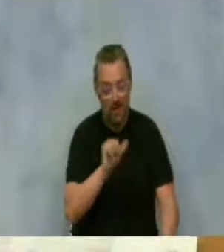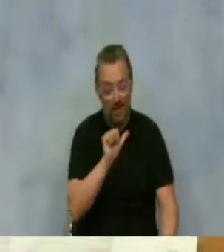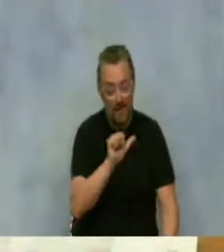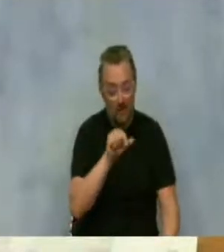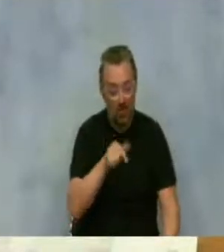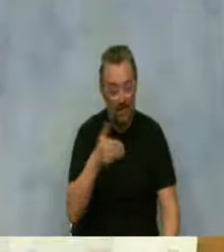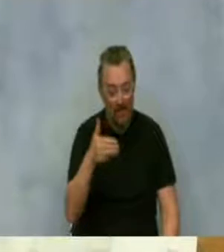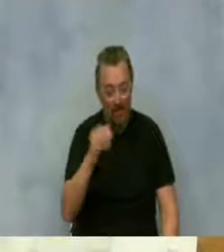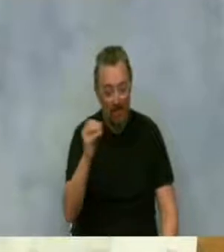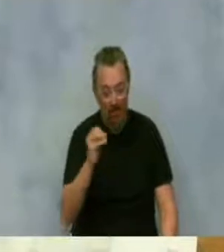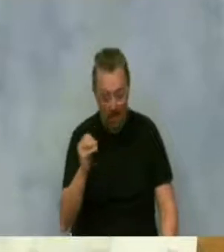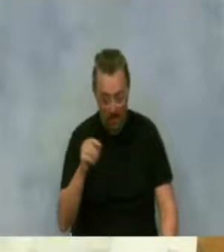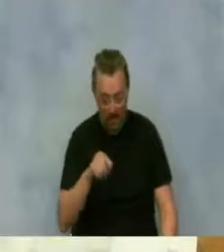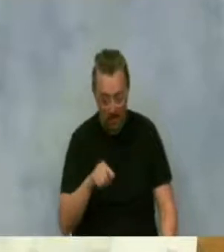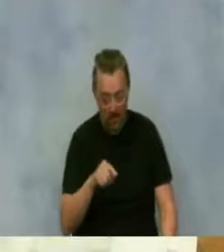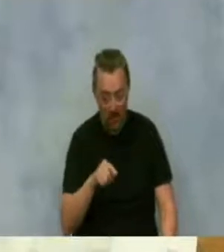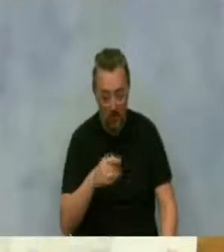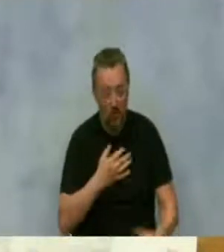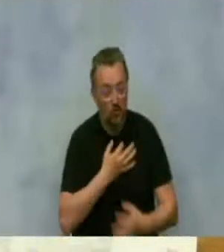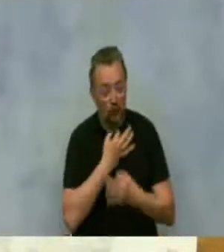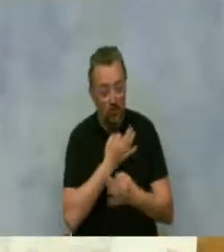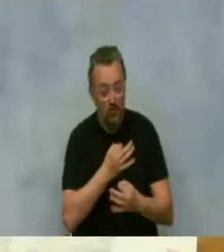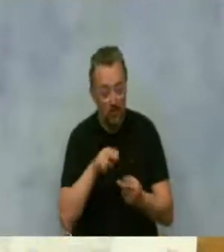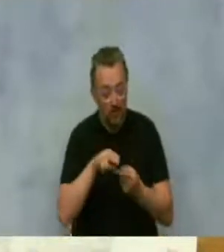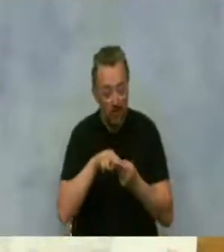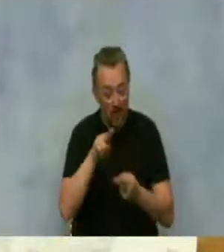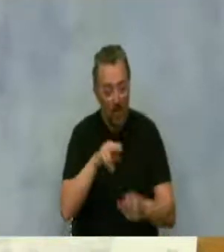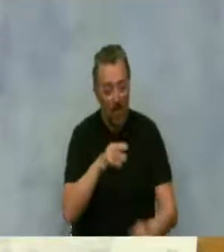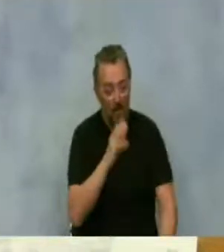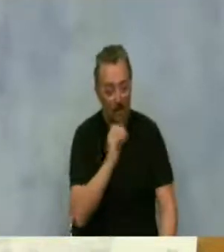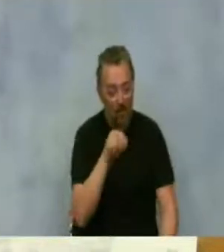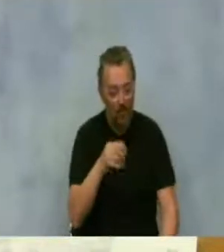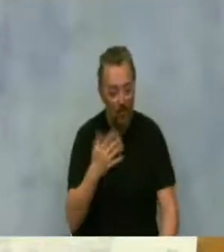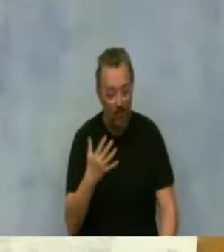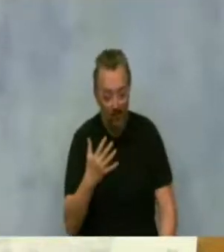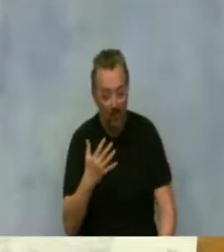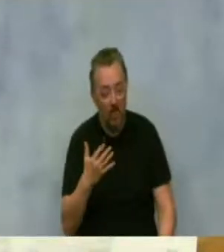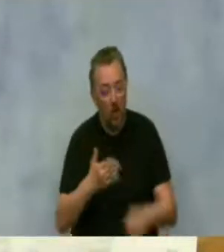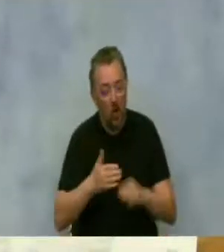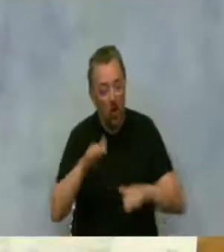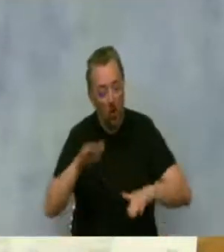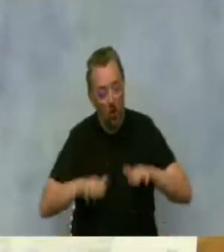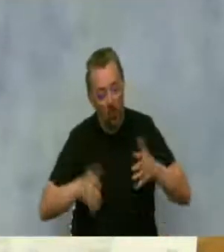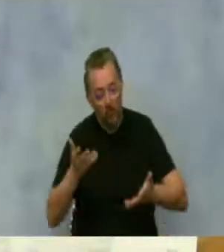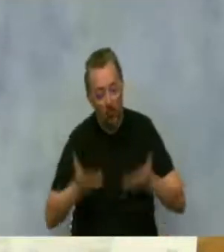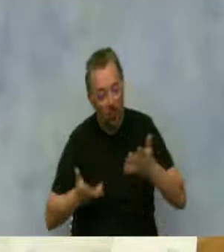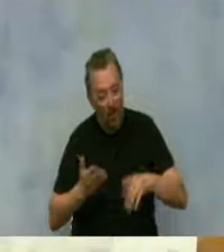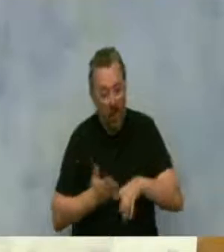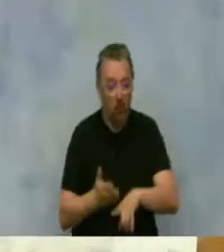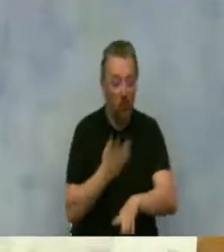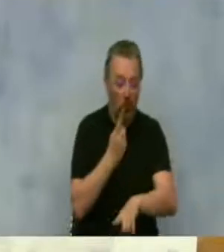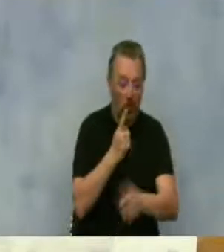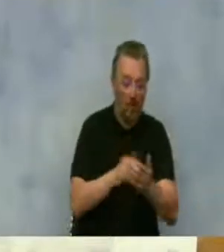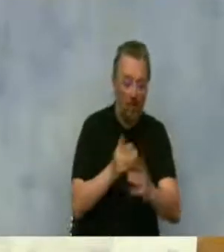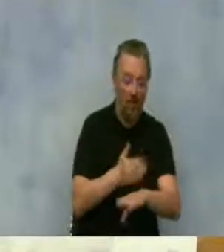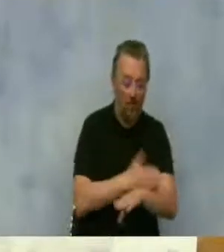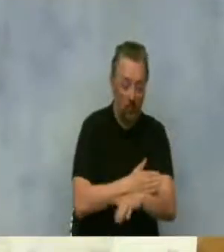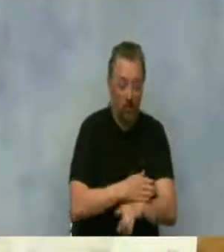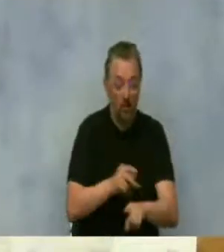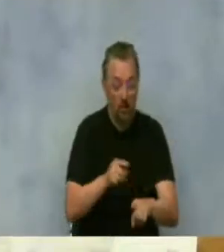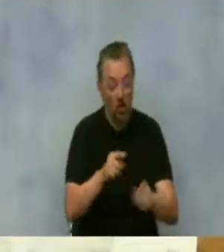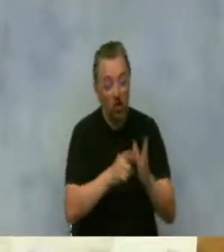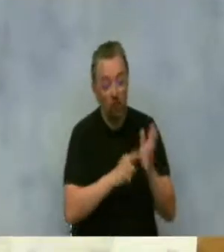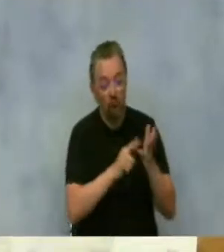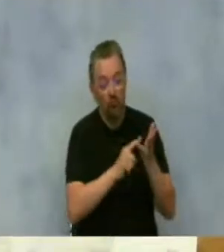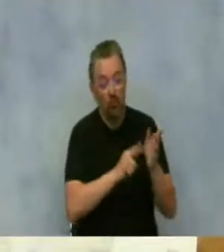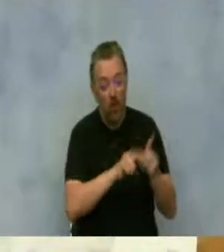6.9%, and that represented an increase of 0.5 when we were comparing to the previous month. When we look at July